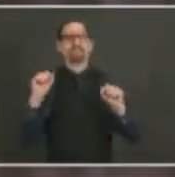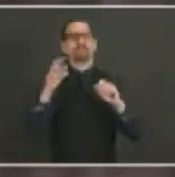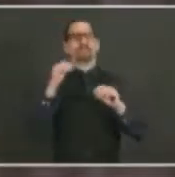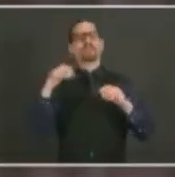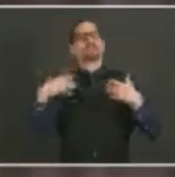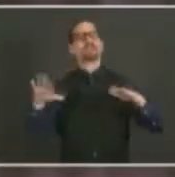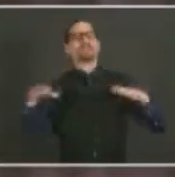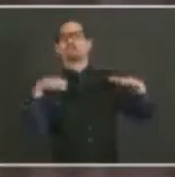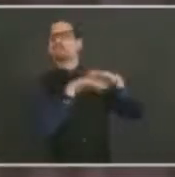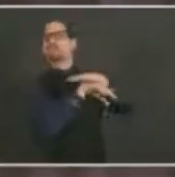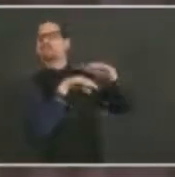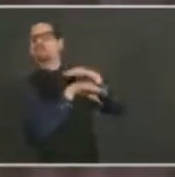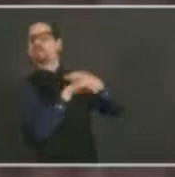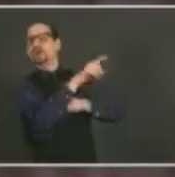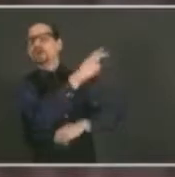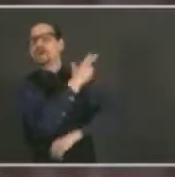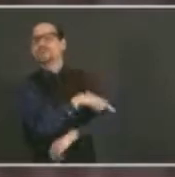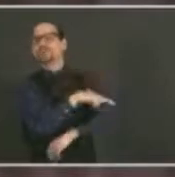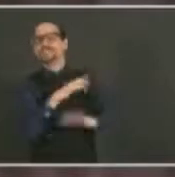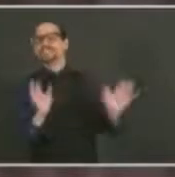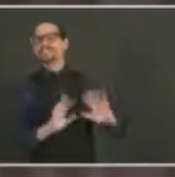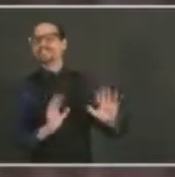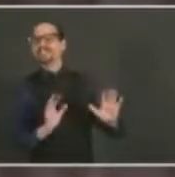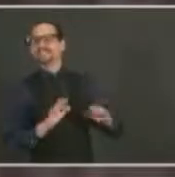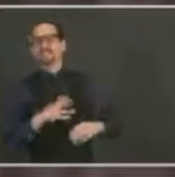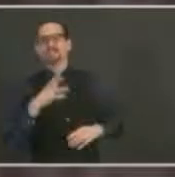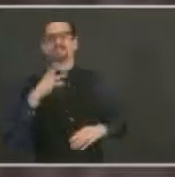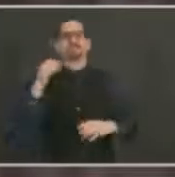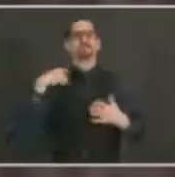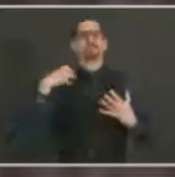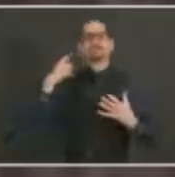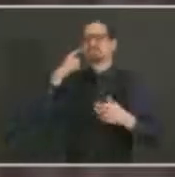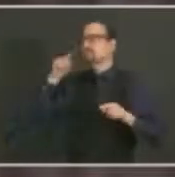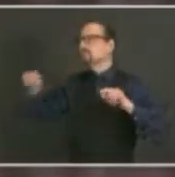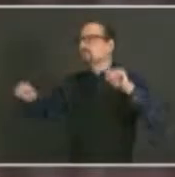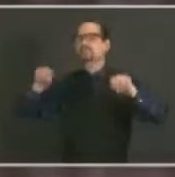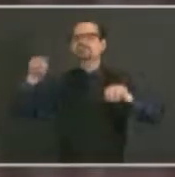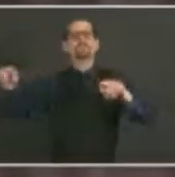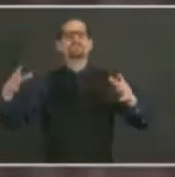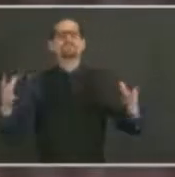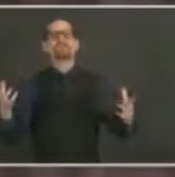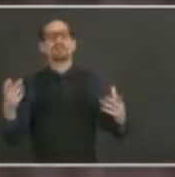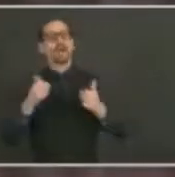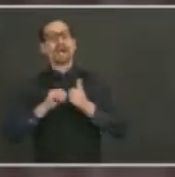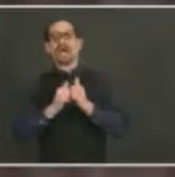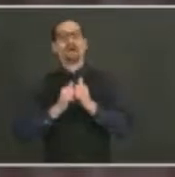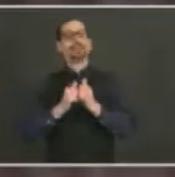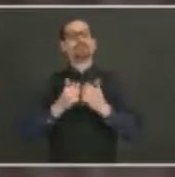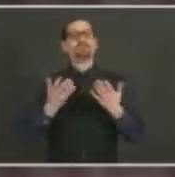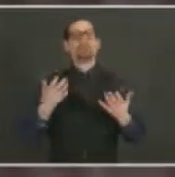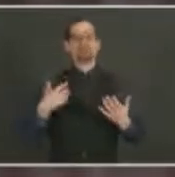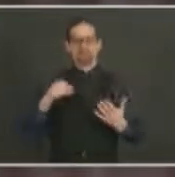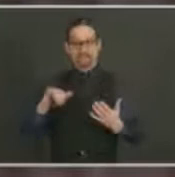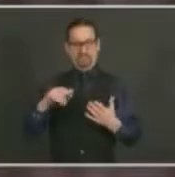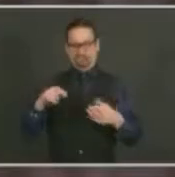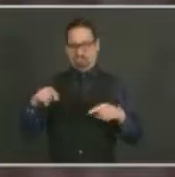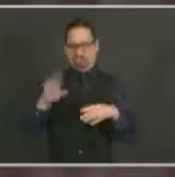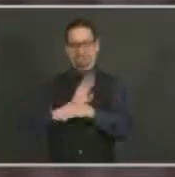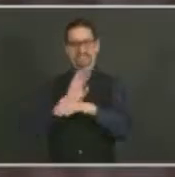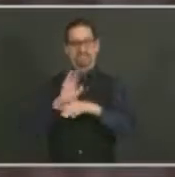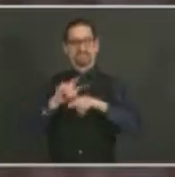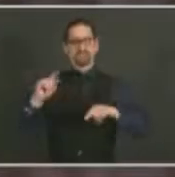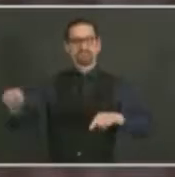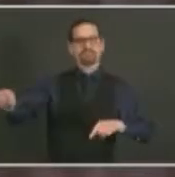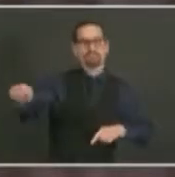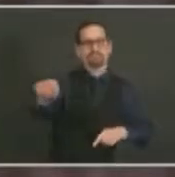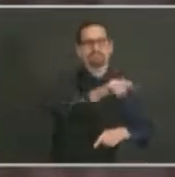But we also are beginning to identify ways that we can provide our local businesses with incremental flexibility without